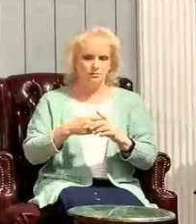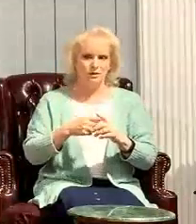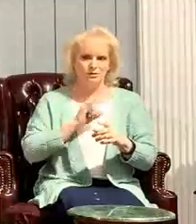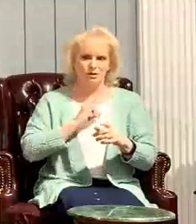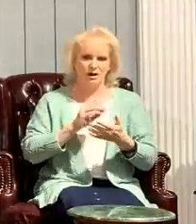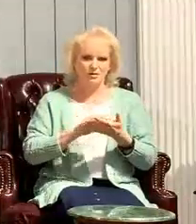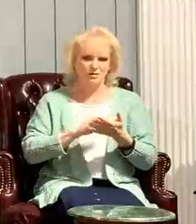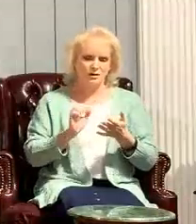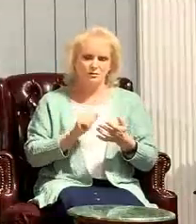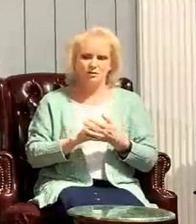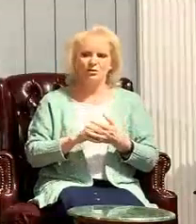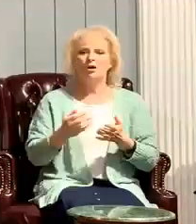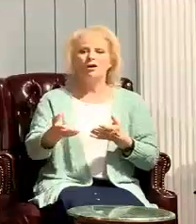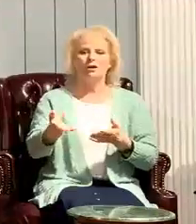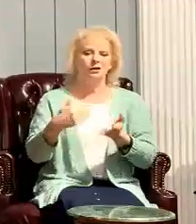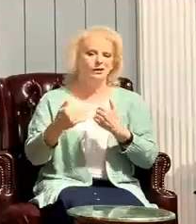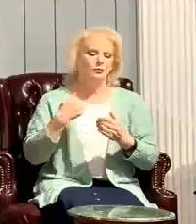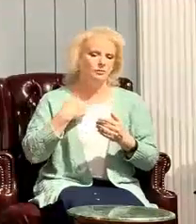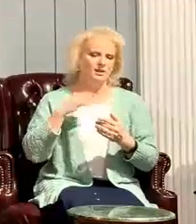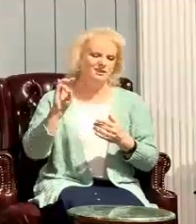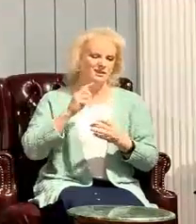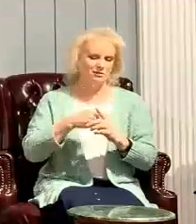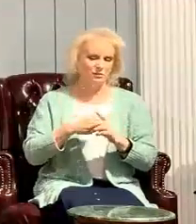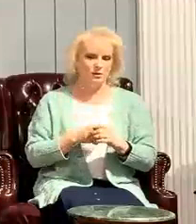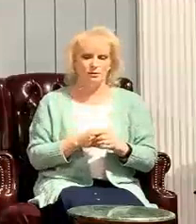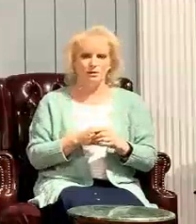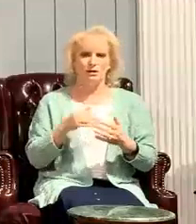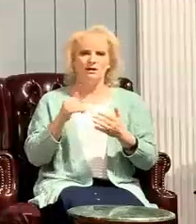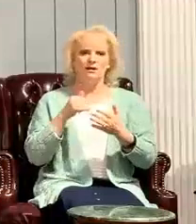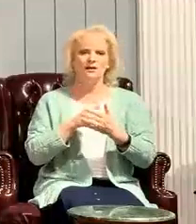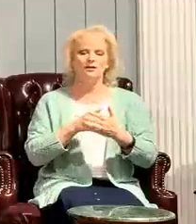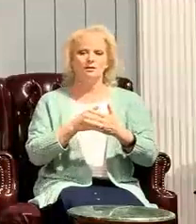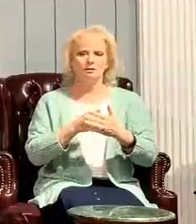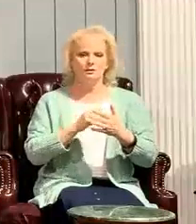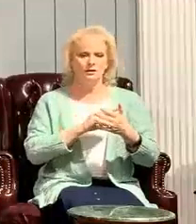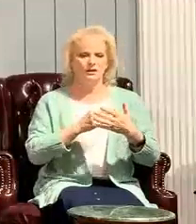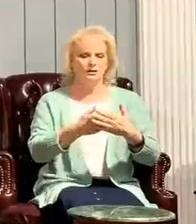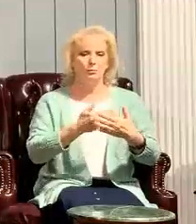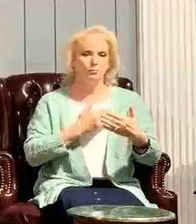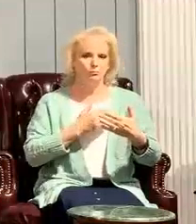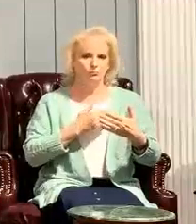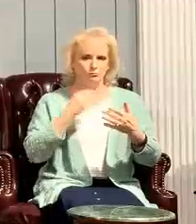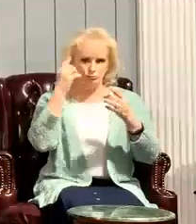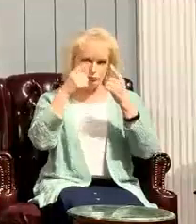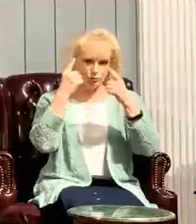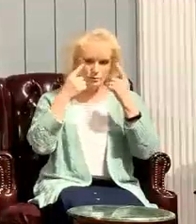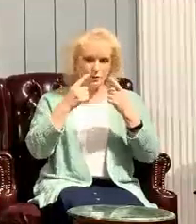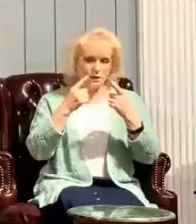So what I see here, first of all, this is a premeditated disobedience. Again,